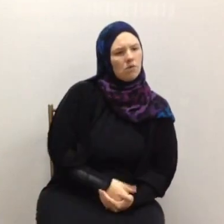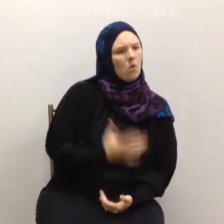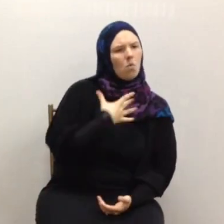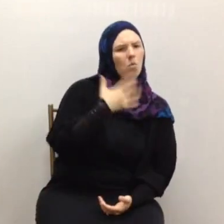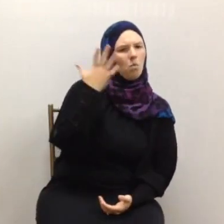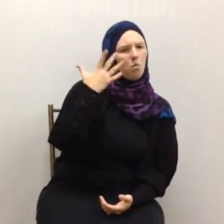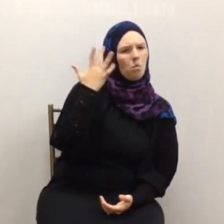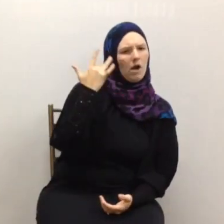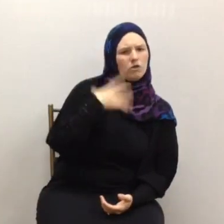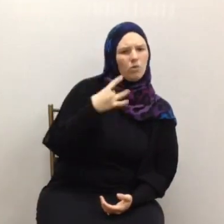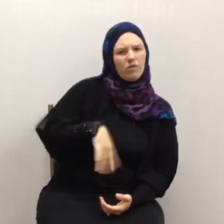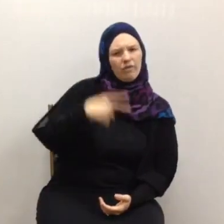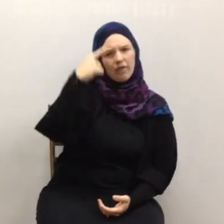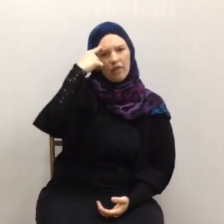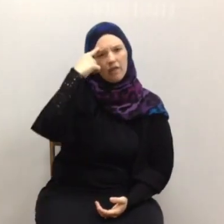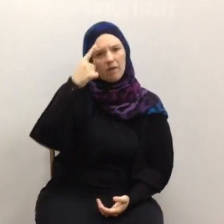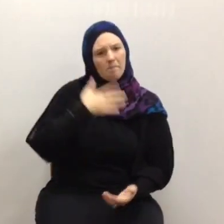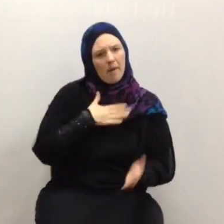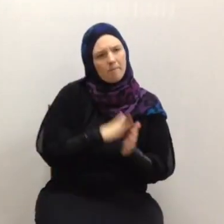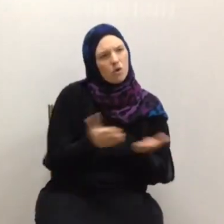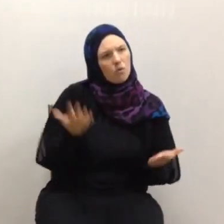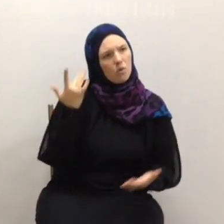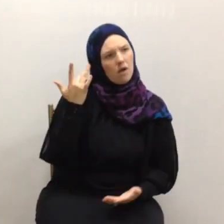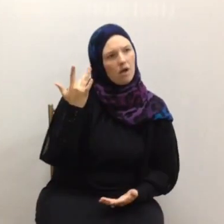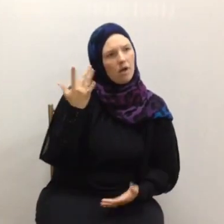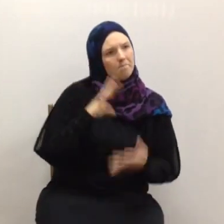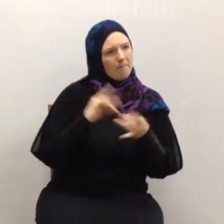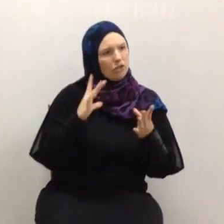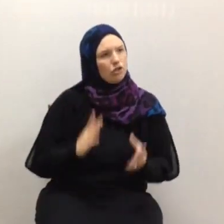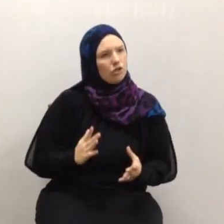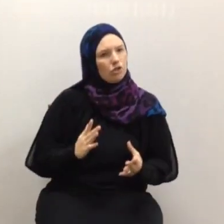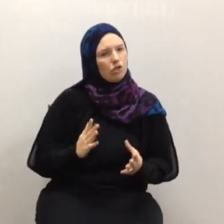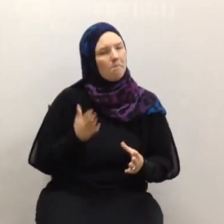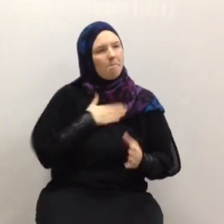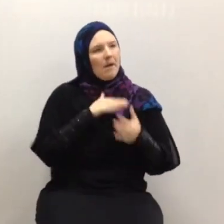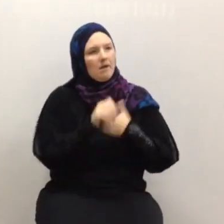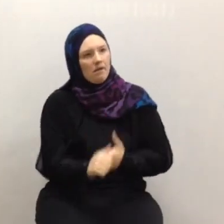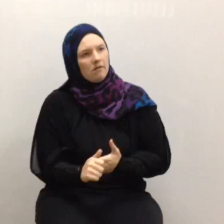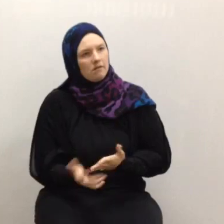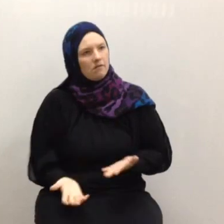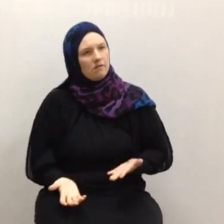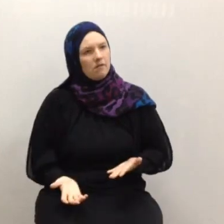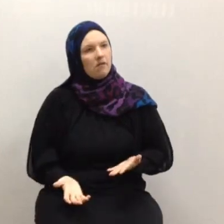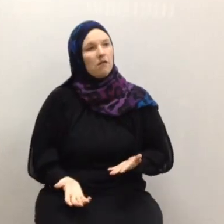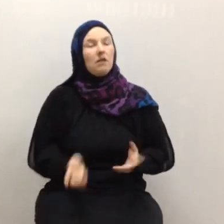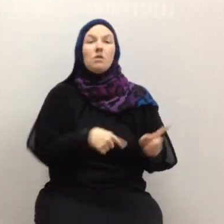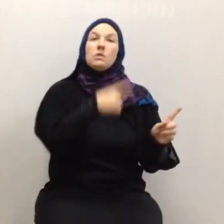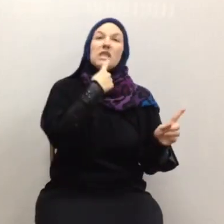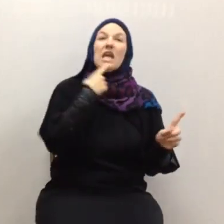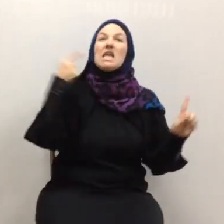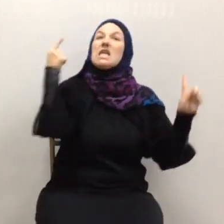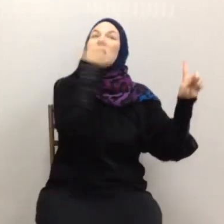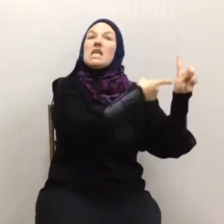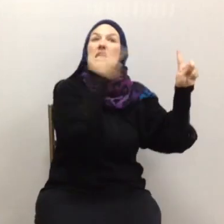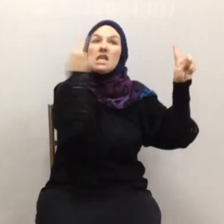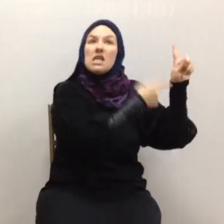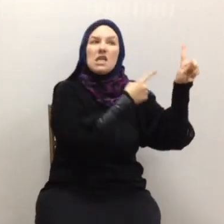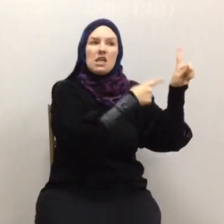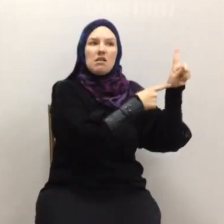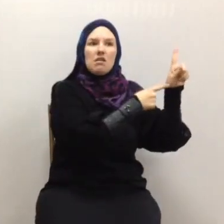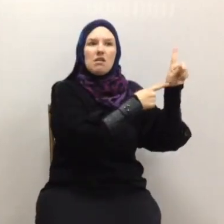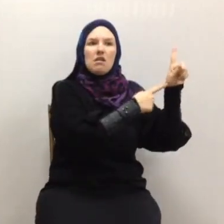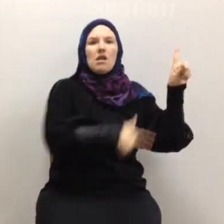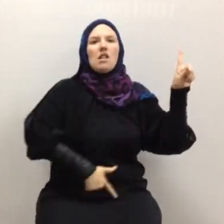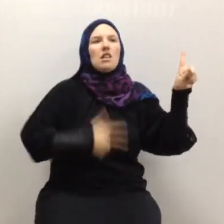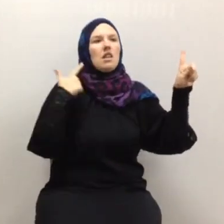my messenger, in my guidance? They will say, he lived with us. He ate from